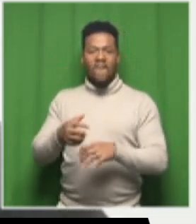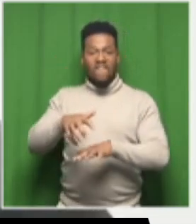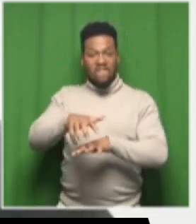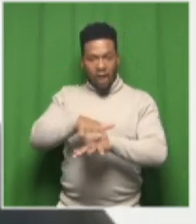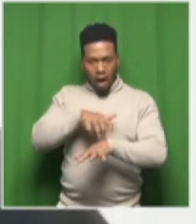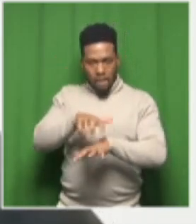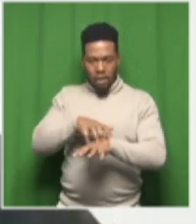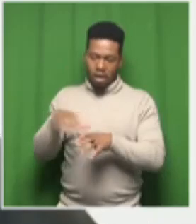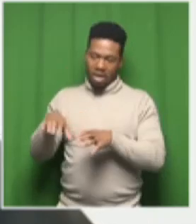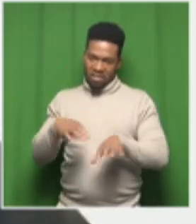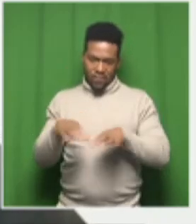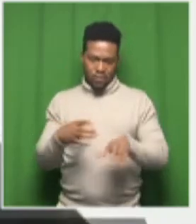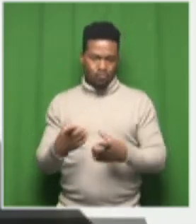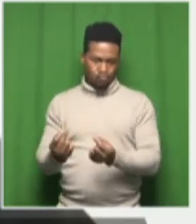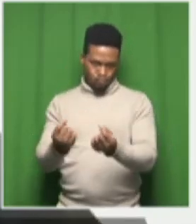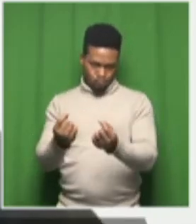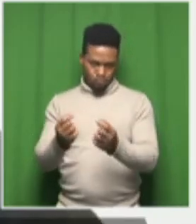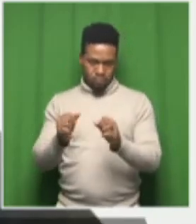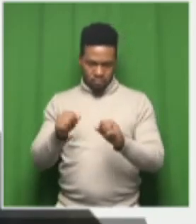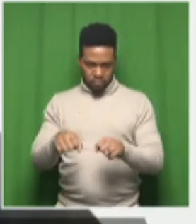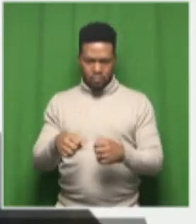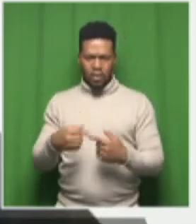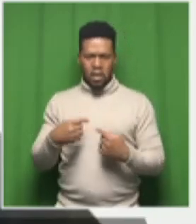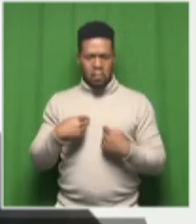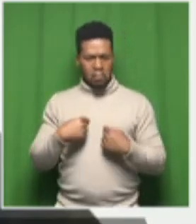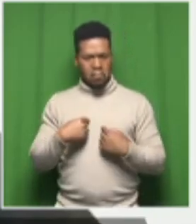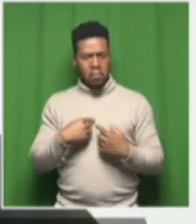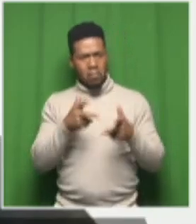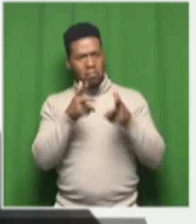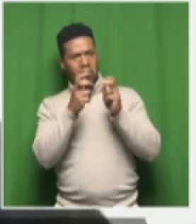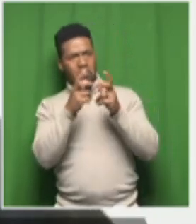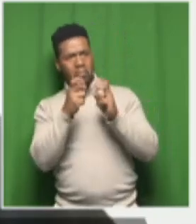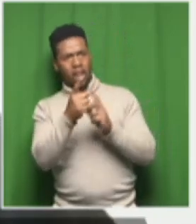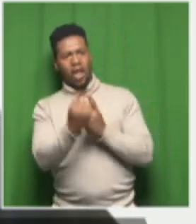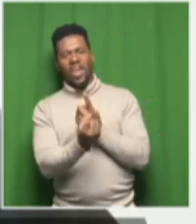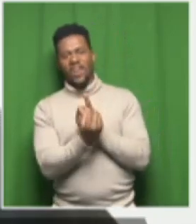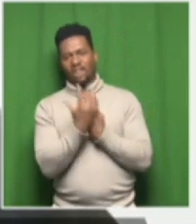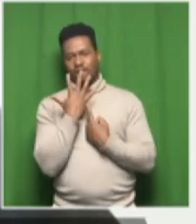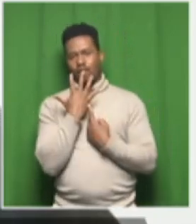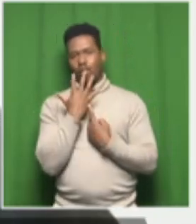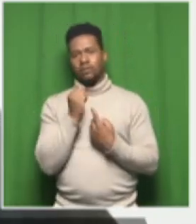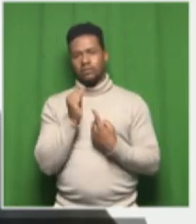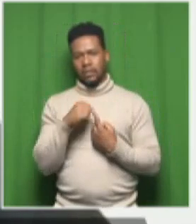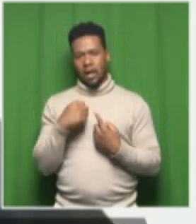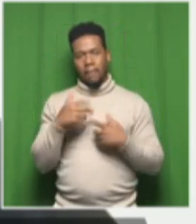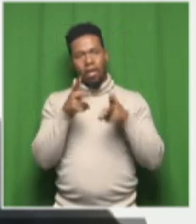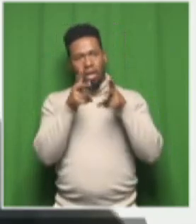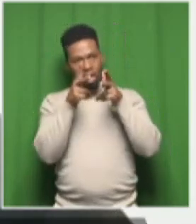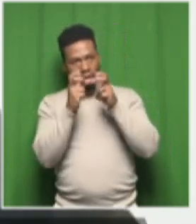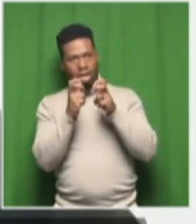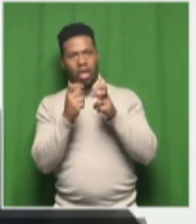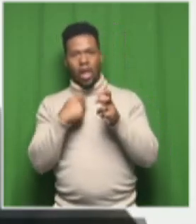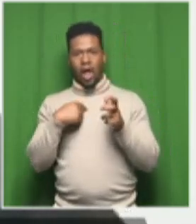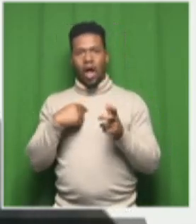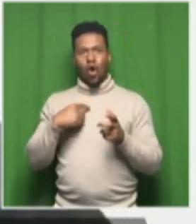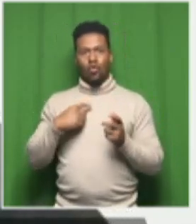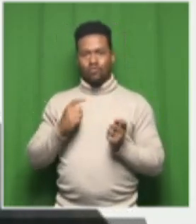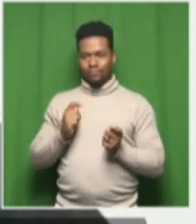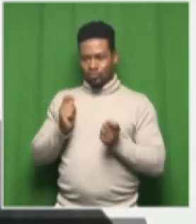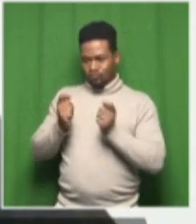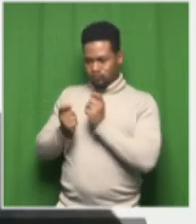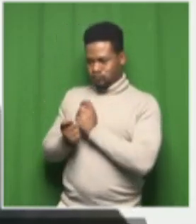farming activities. So that thing, it was very influential for me to become who I am today,